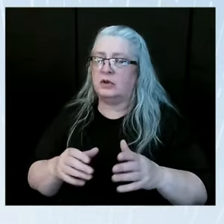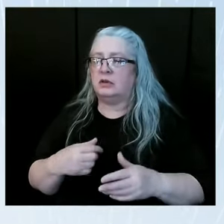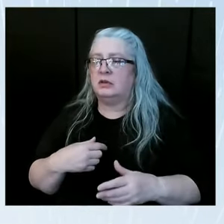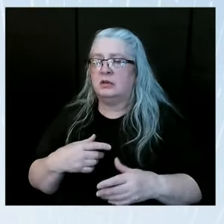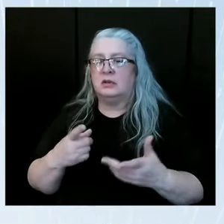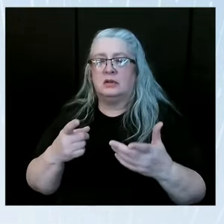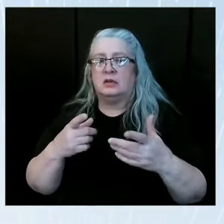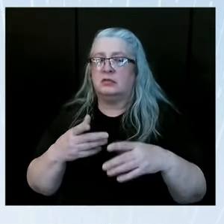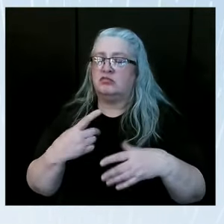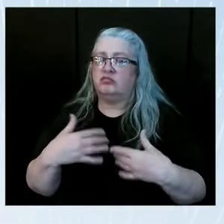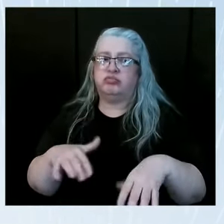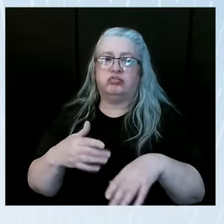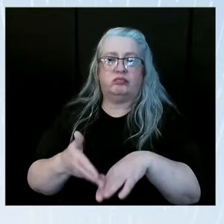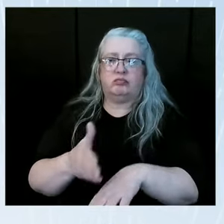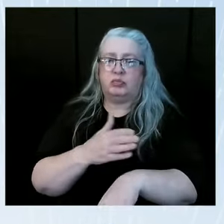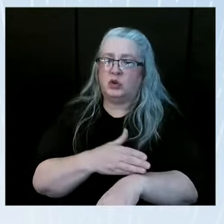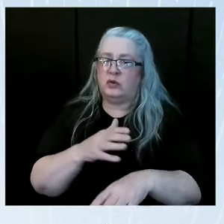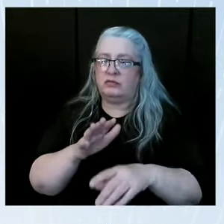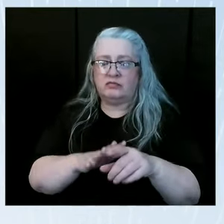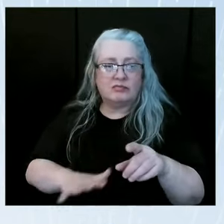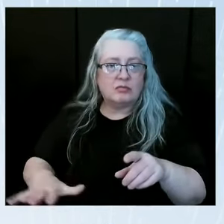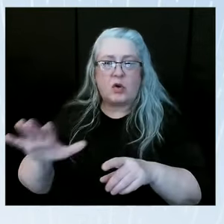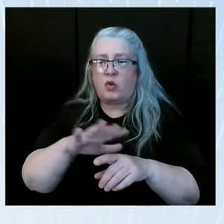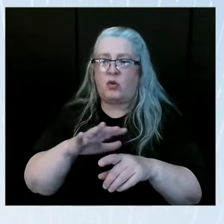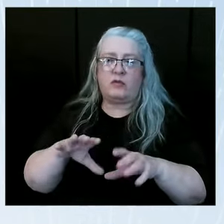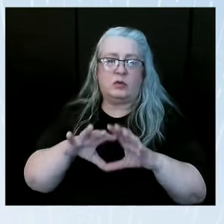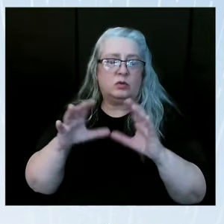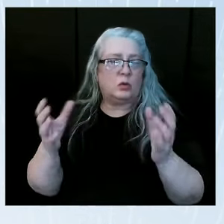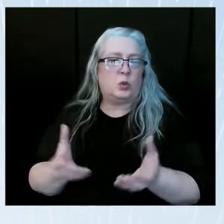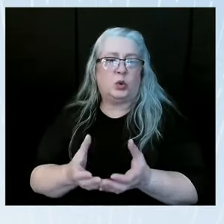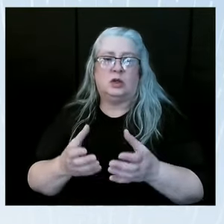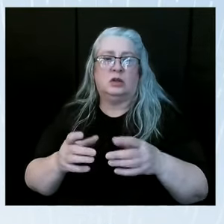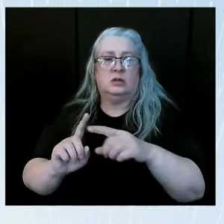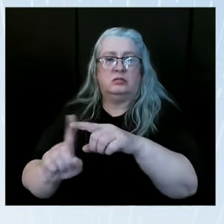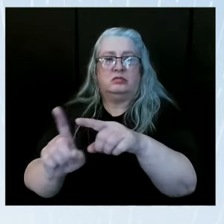to the U.S. Agency for International Development and Director Power, Sam.